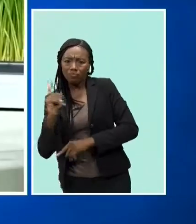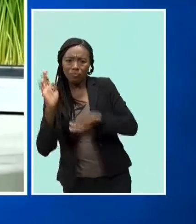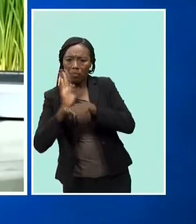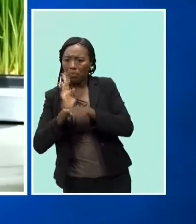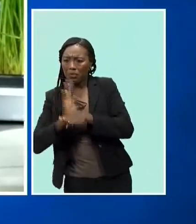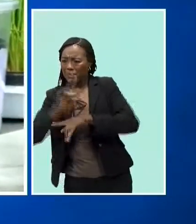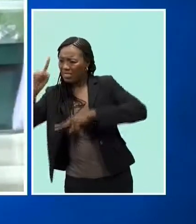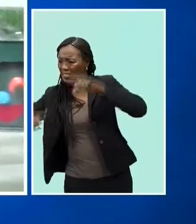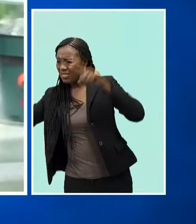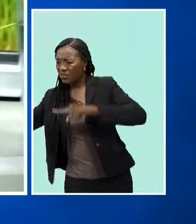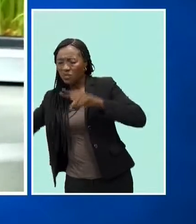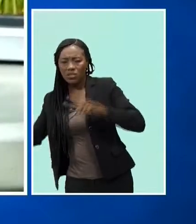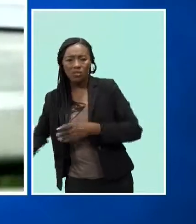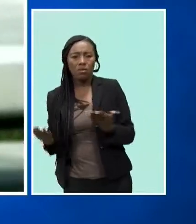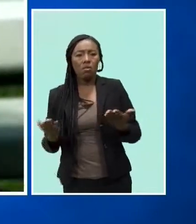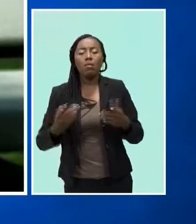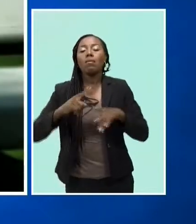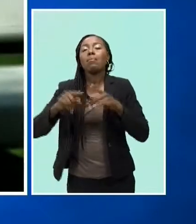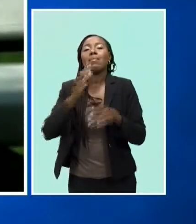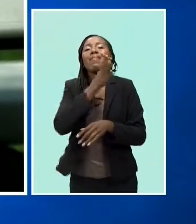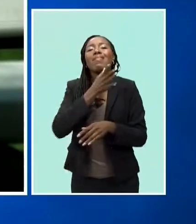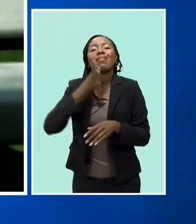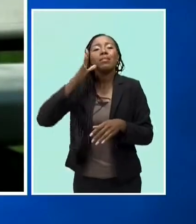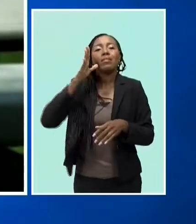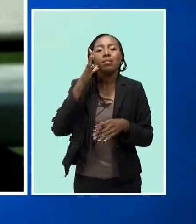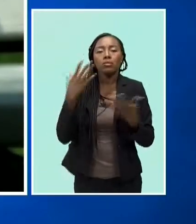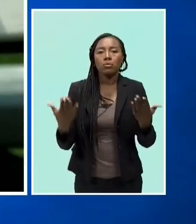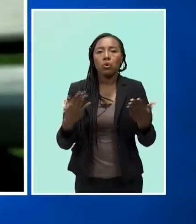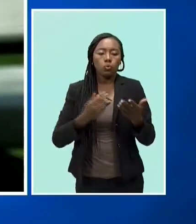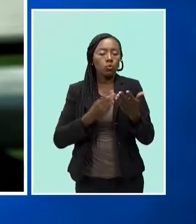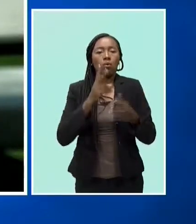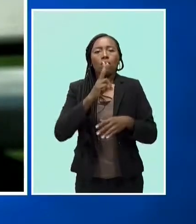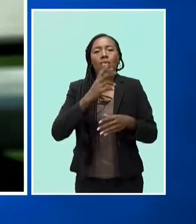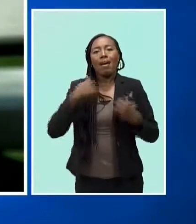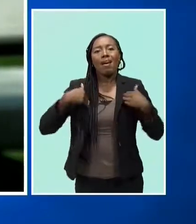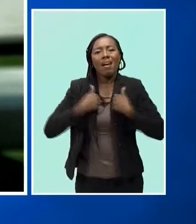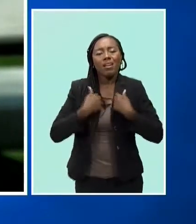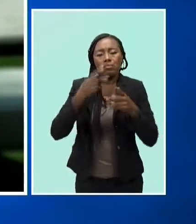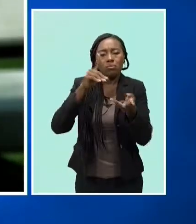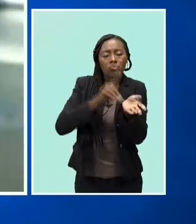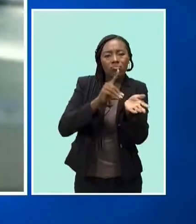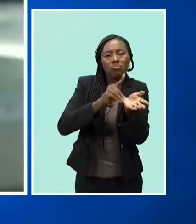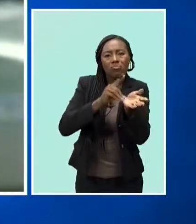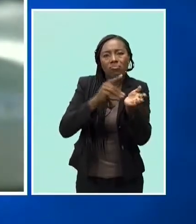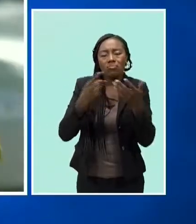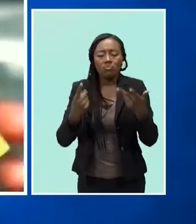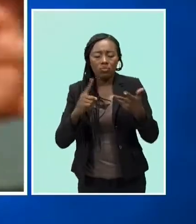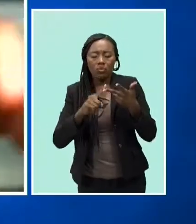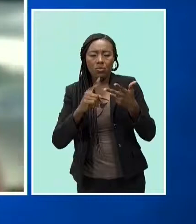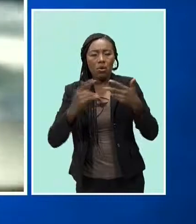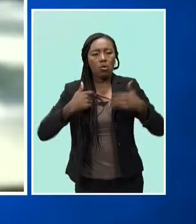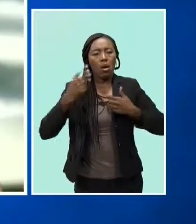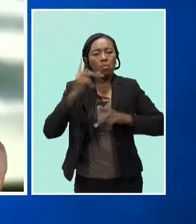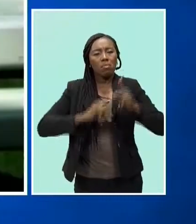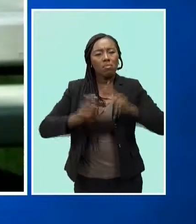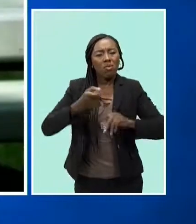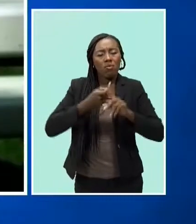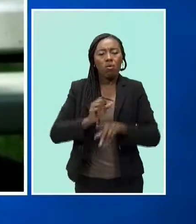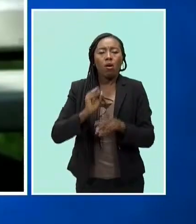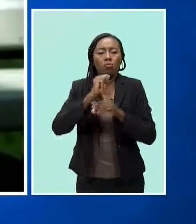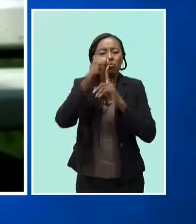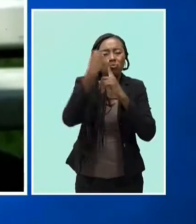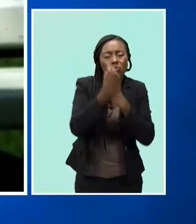businesses. So we're seeing businesses from agriculture to veterinary services. We're seeing young people from all socio